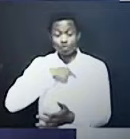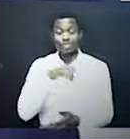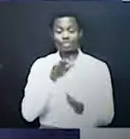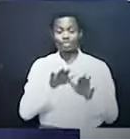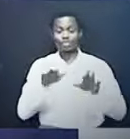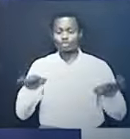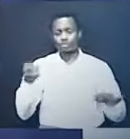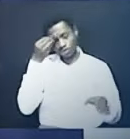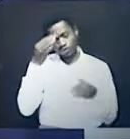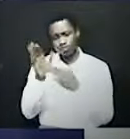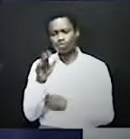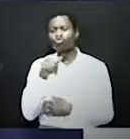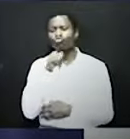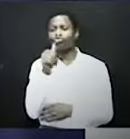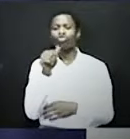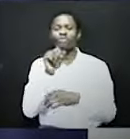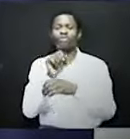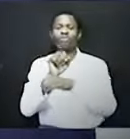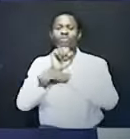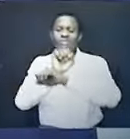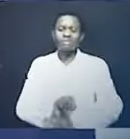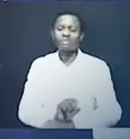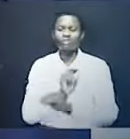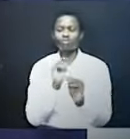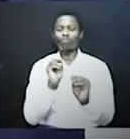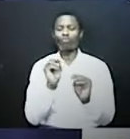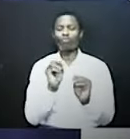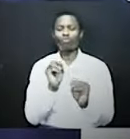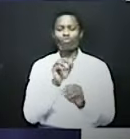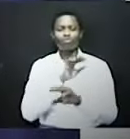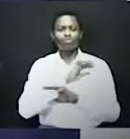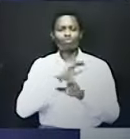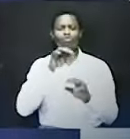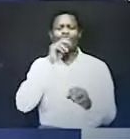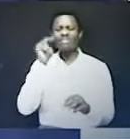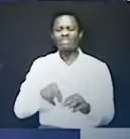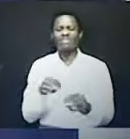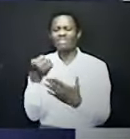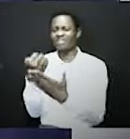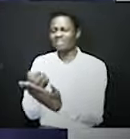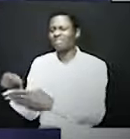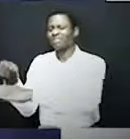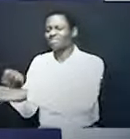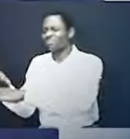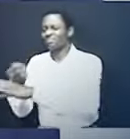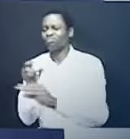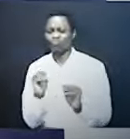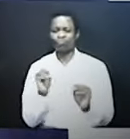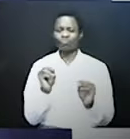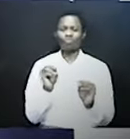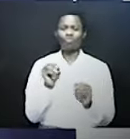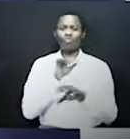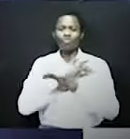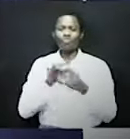not slaves. To beggarly things. To